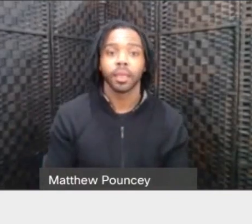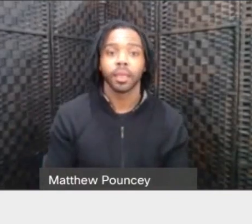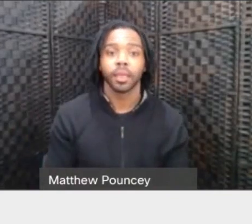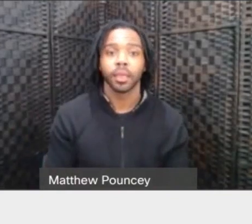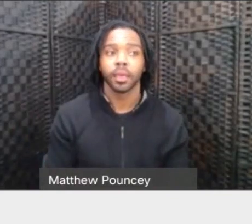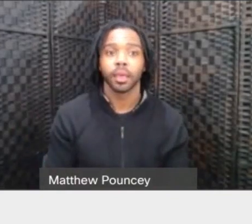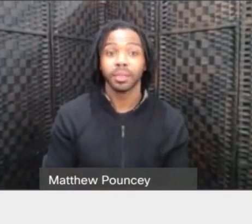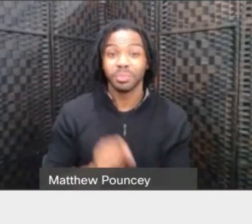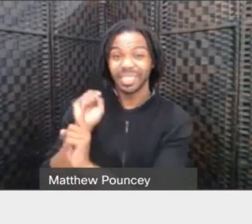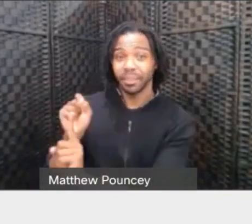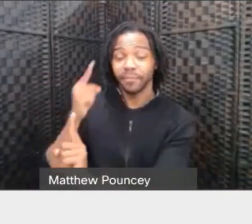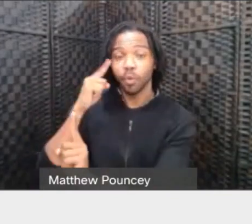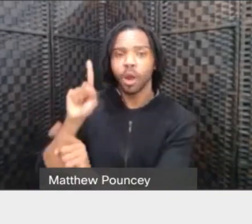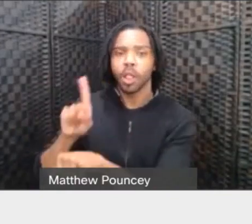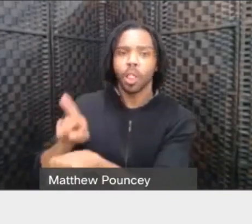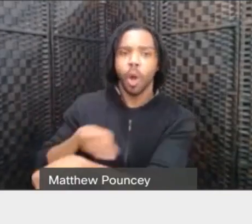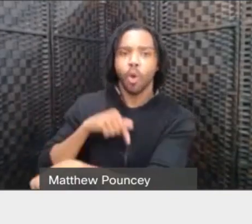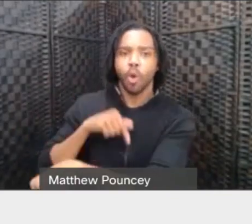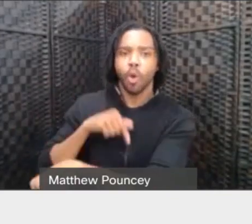long-term care facilities,